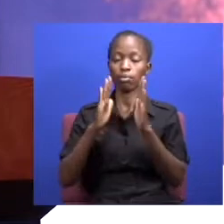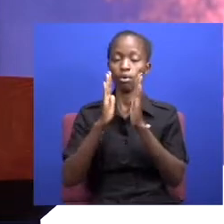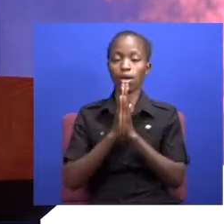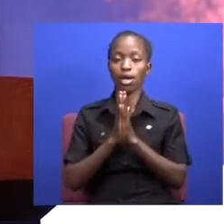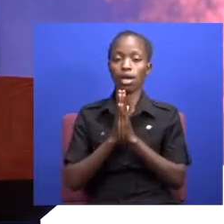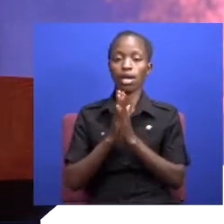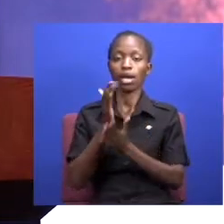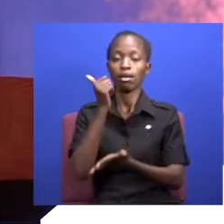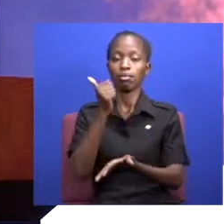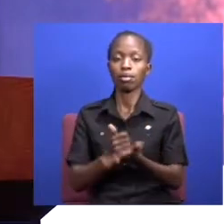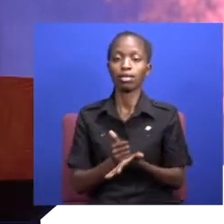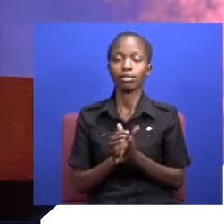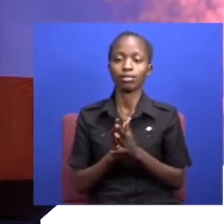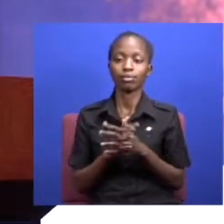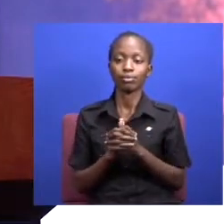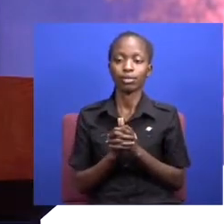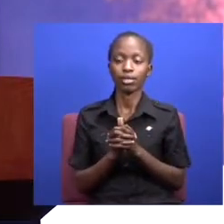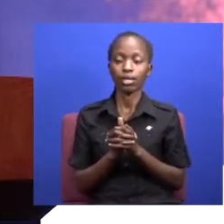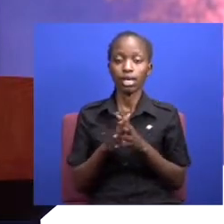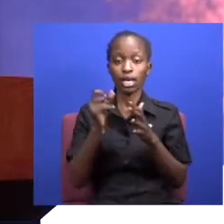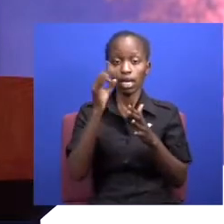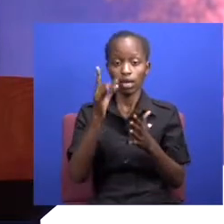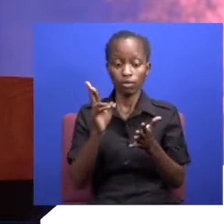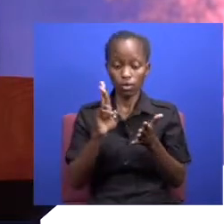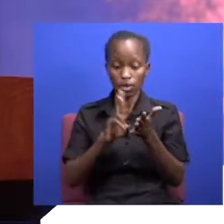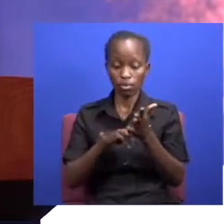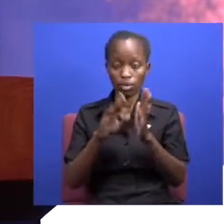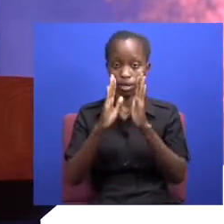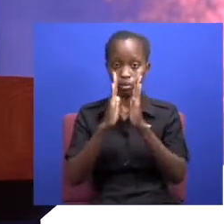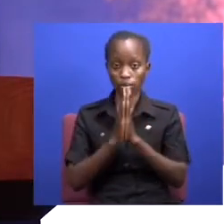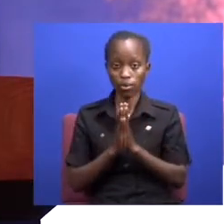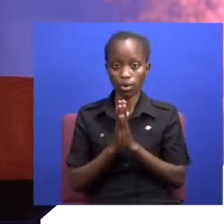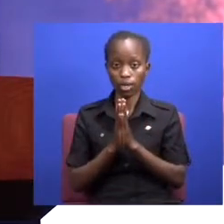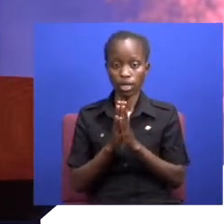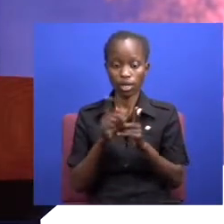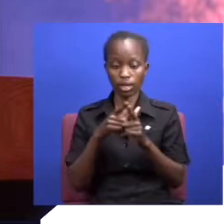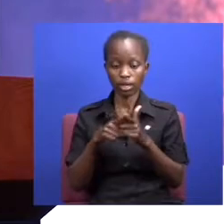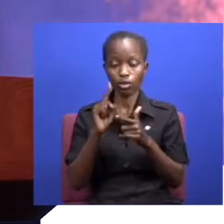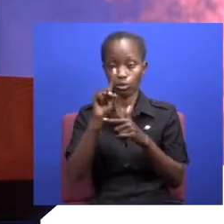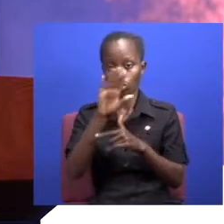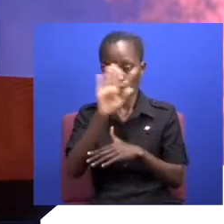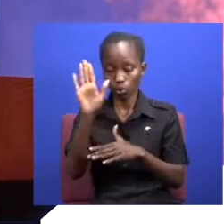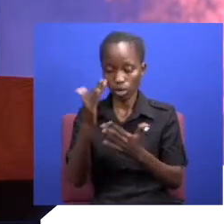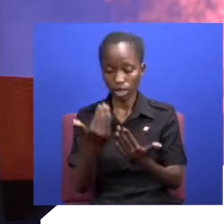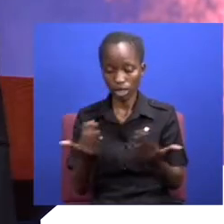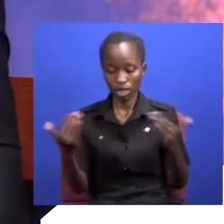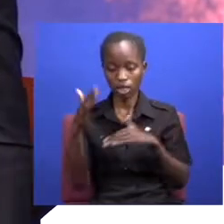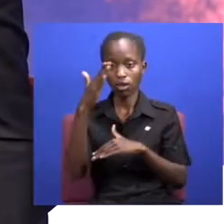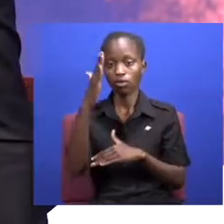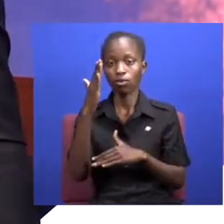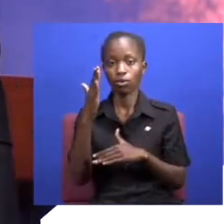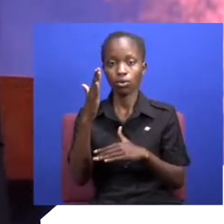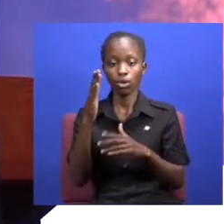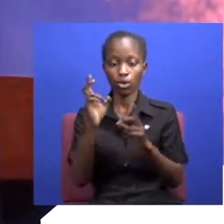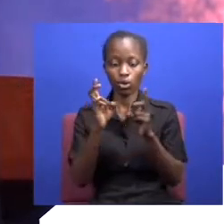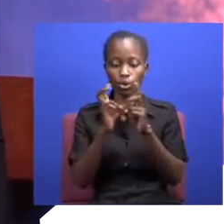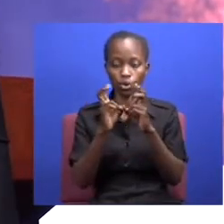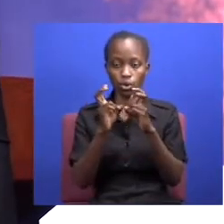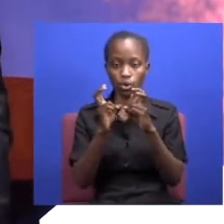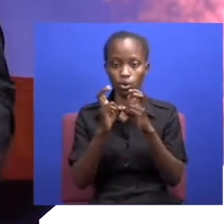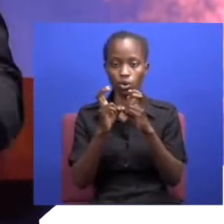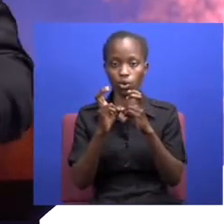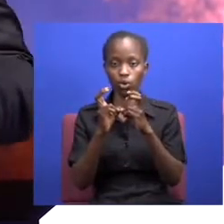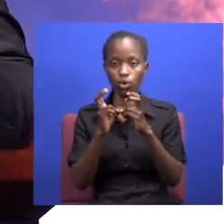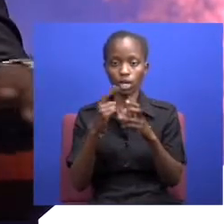pray. Amen. If you said that prayer, then you're a child of God. Get in touch with us.